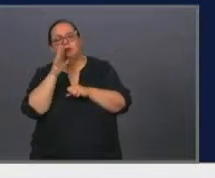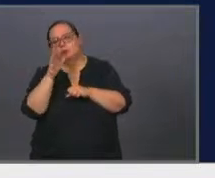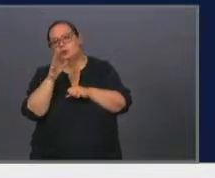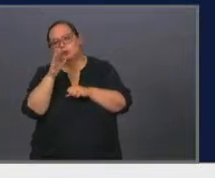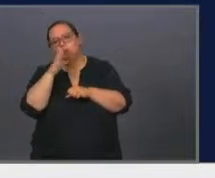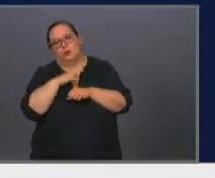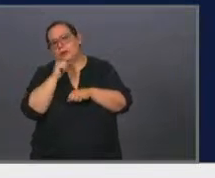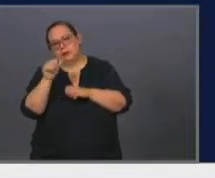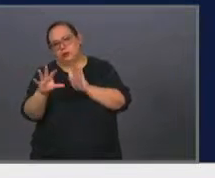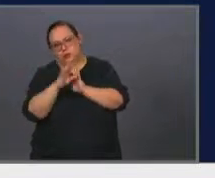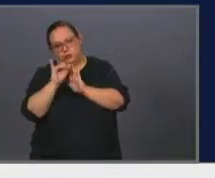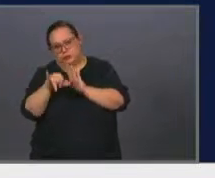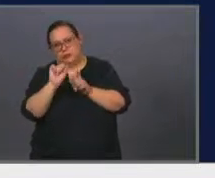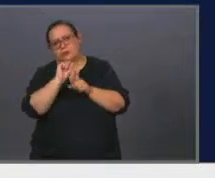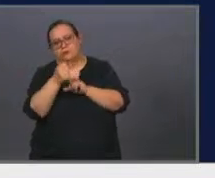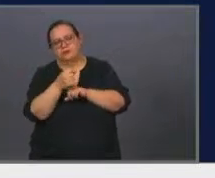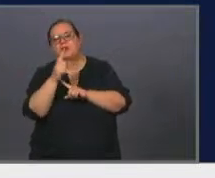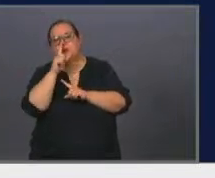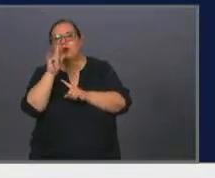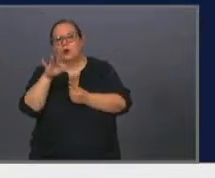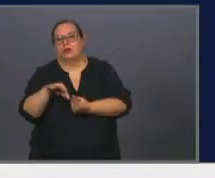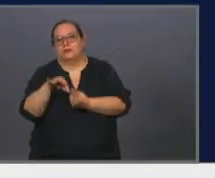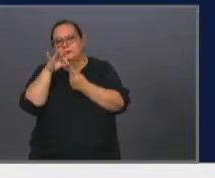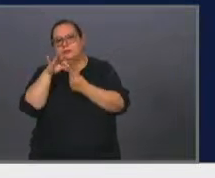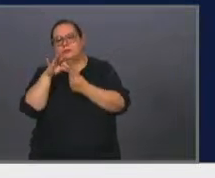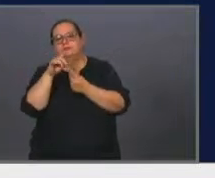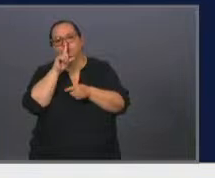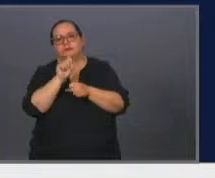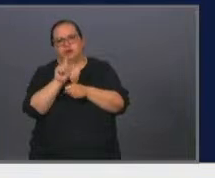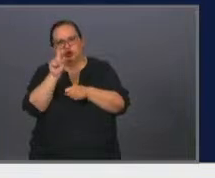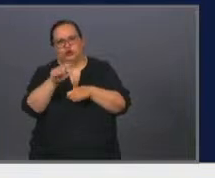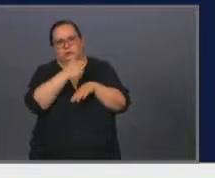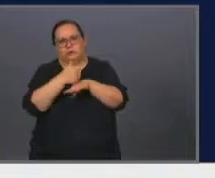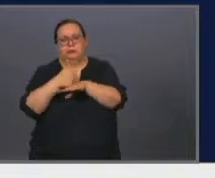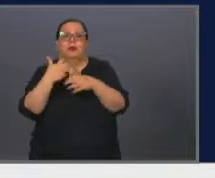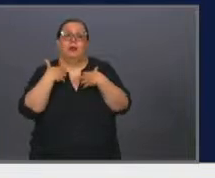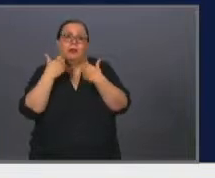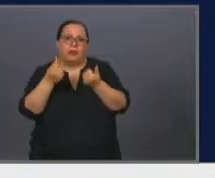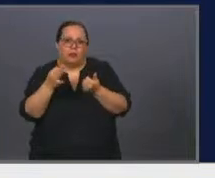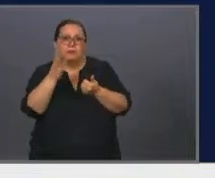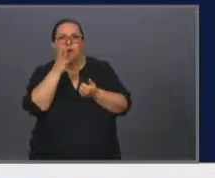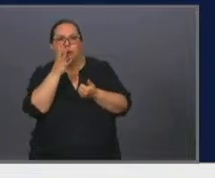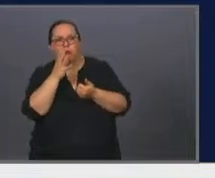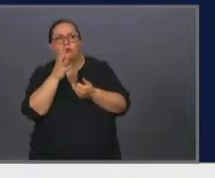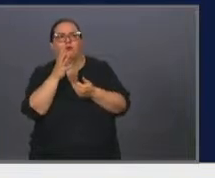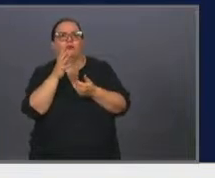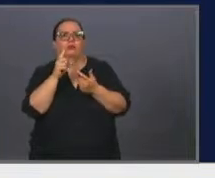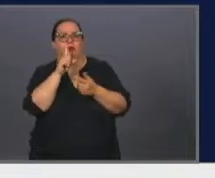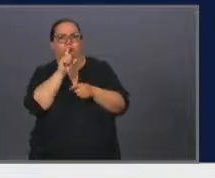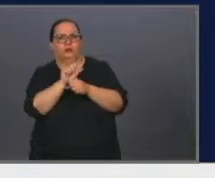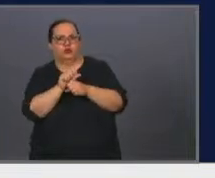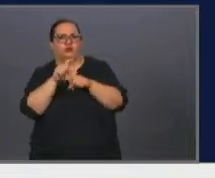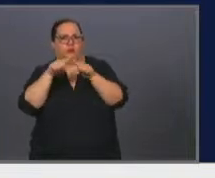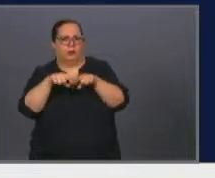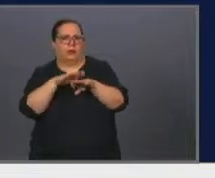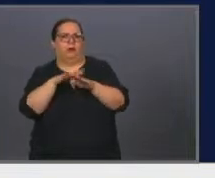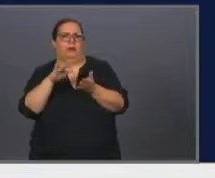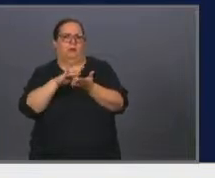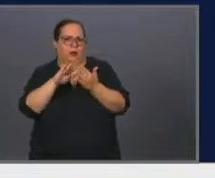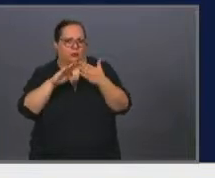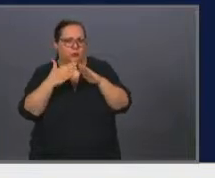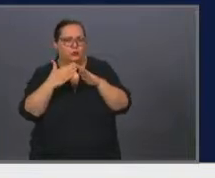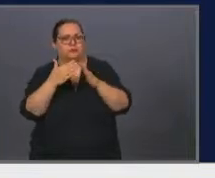and that those are exemptions that should absolutely exist. Health of the mother, making sure we rely on the medical community to help us understand